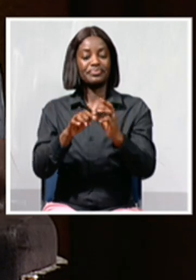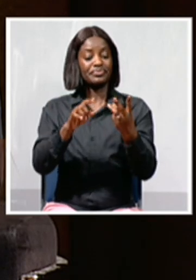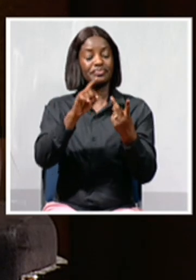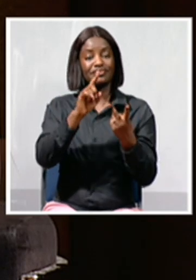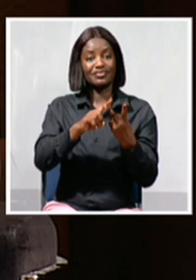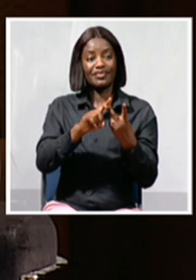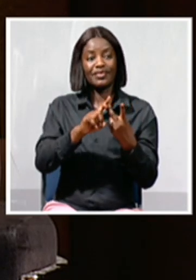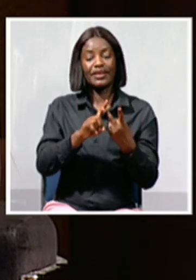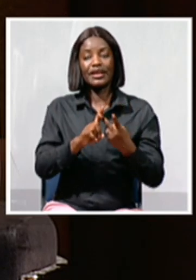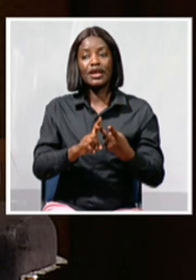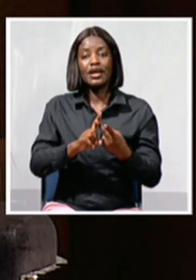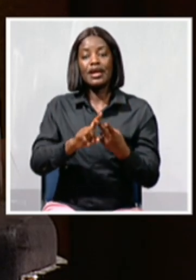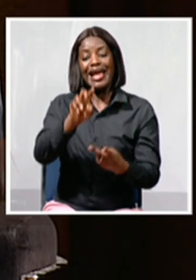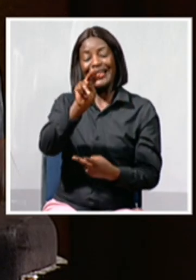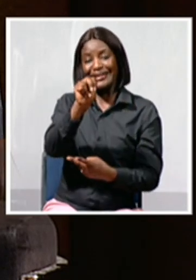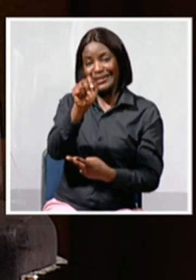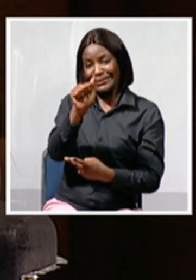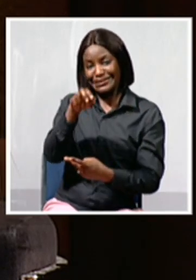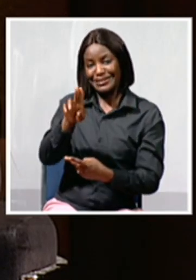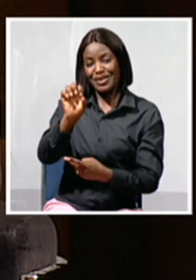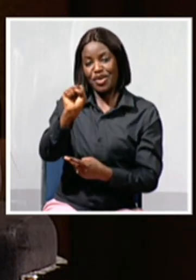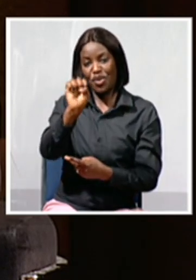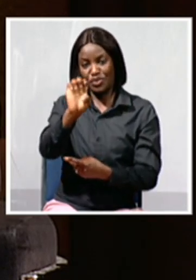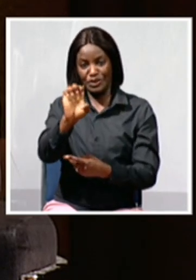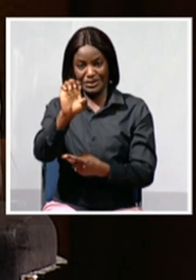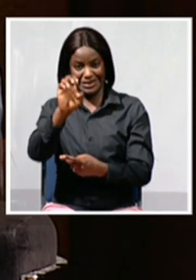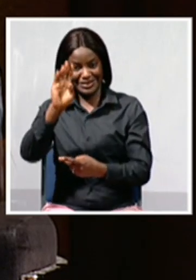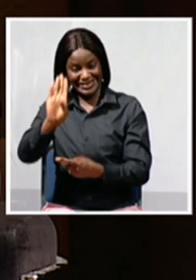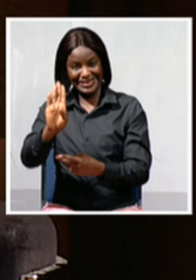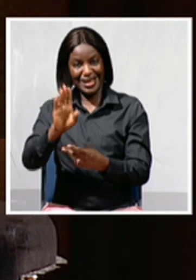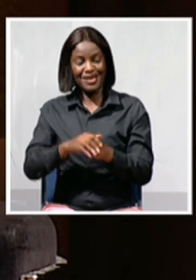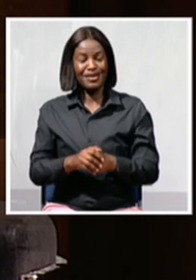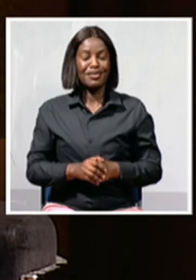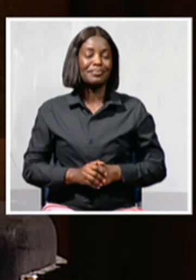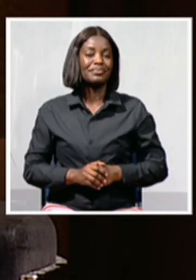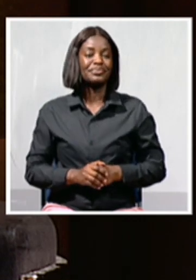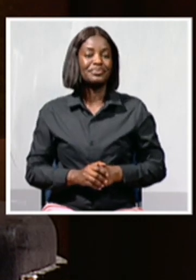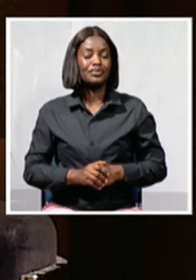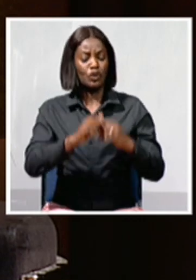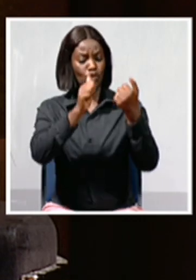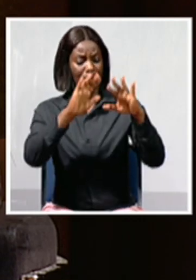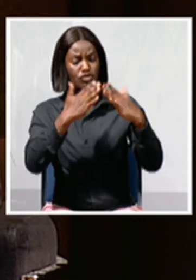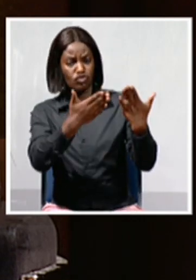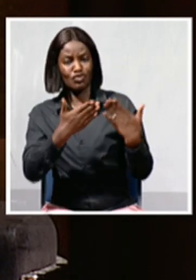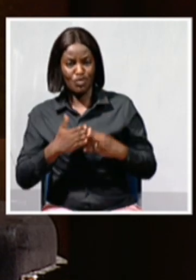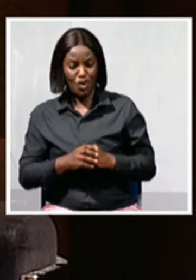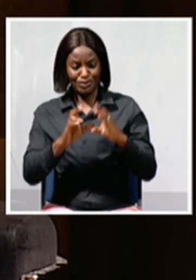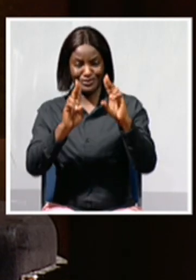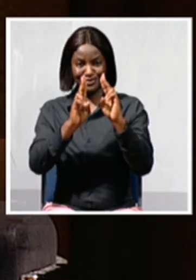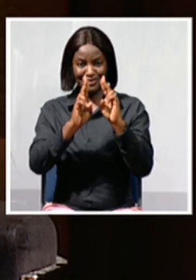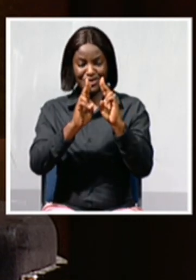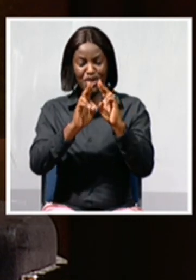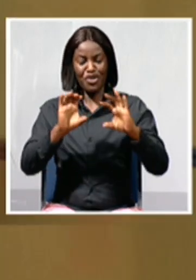Nosep, Communications Officer at the Namibia Institute of Democracy. Good evening to you, sir, and welcome to Talk of the